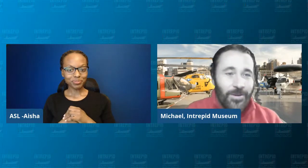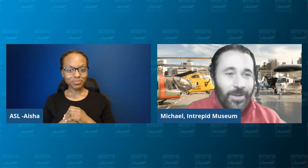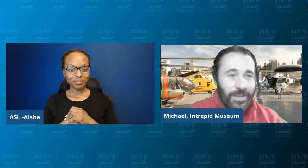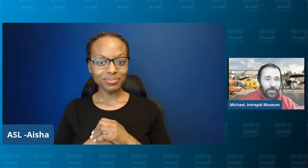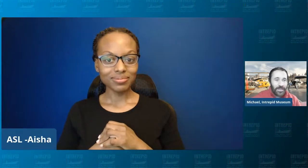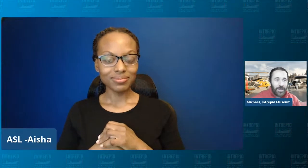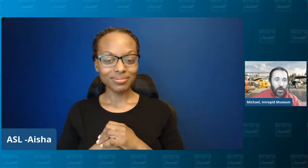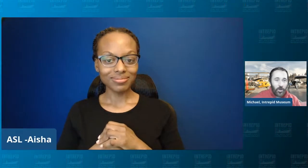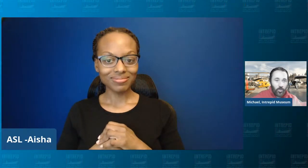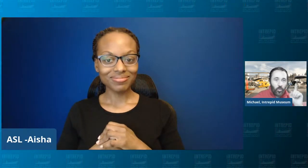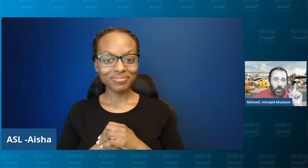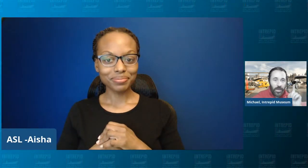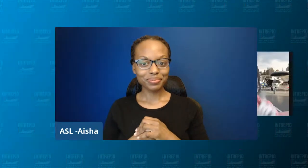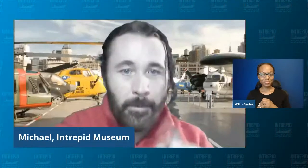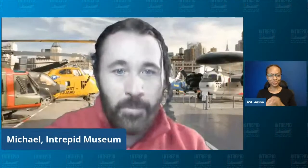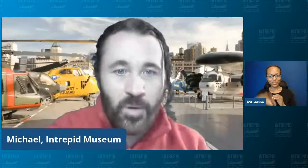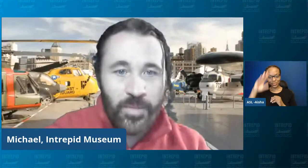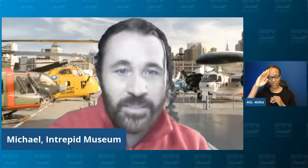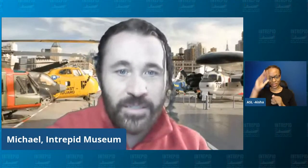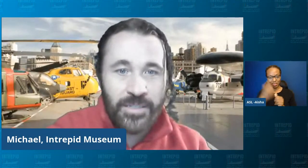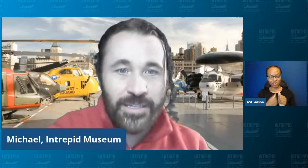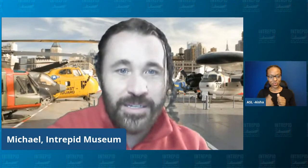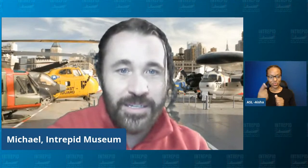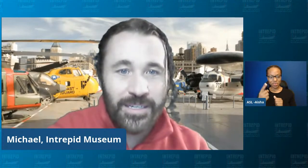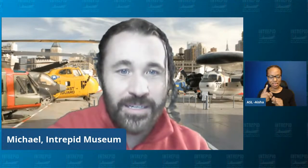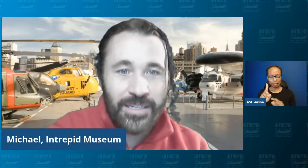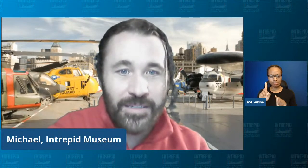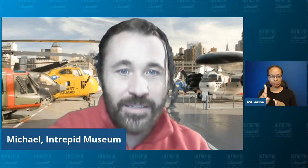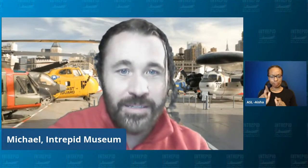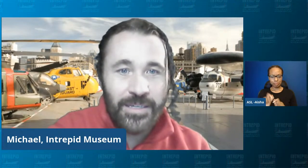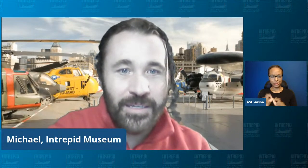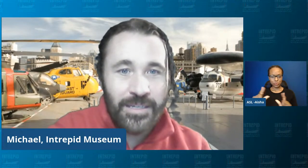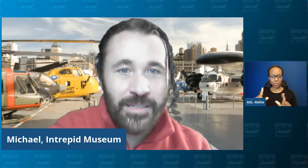So hello, everybody. One moment.